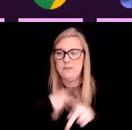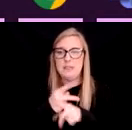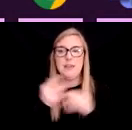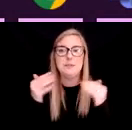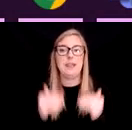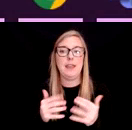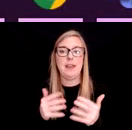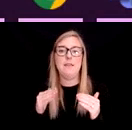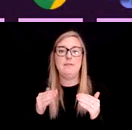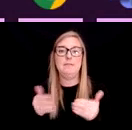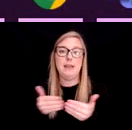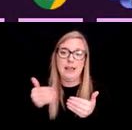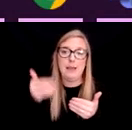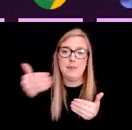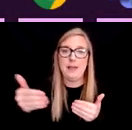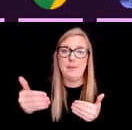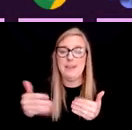training.